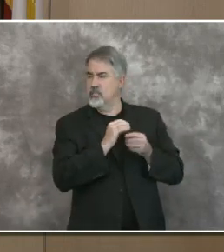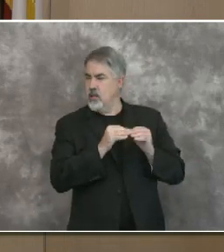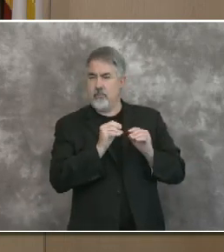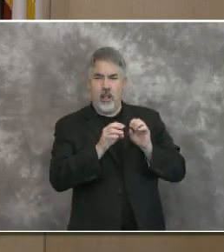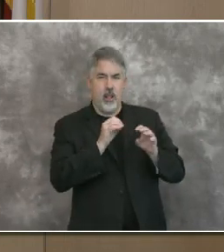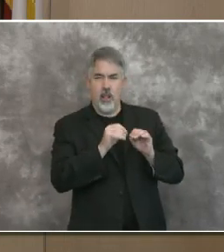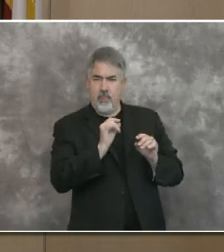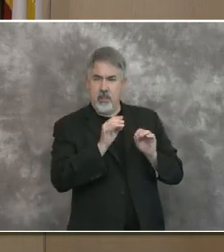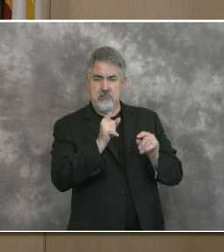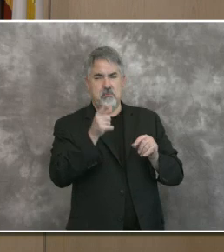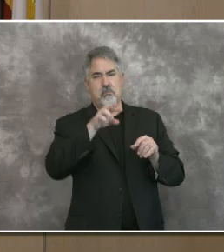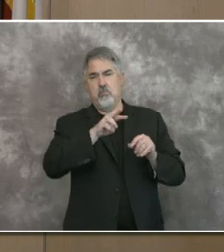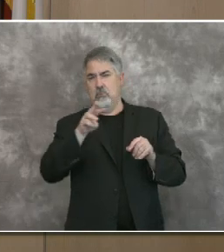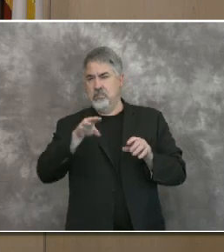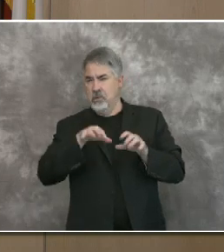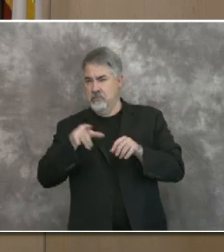is